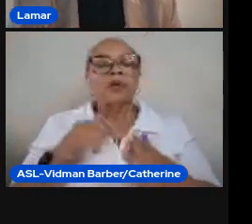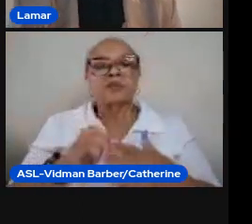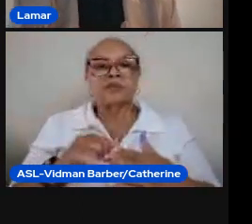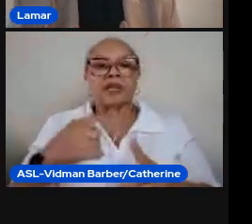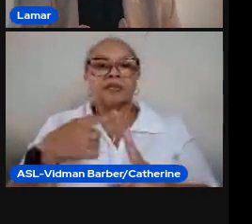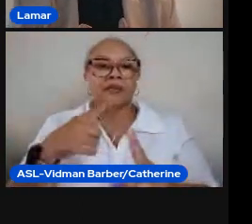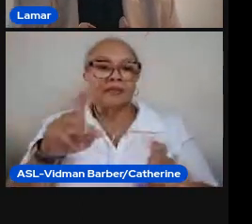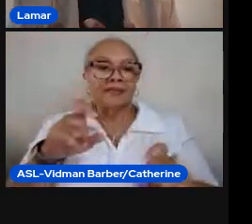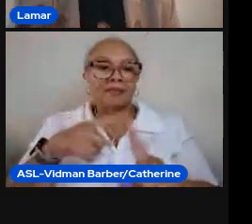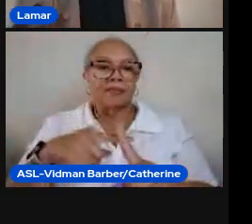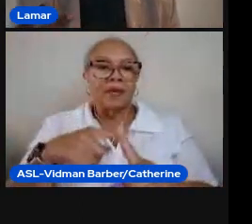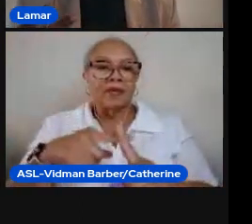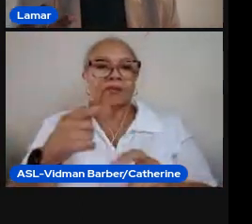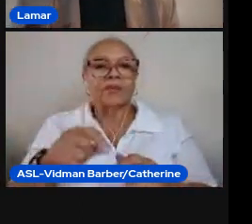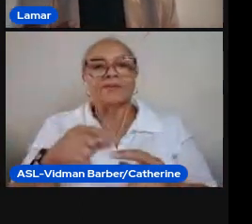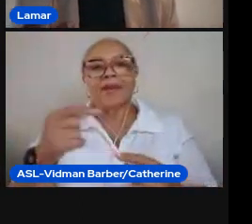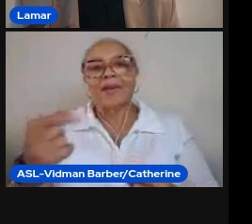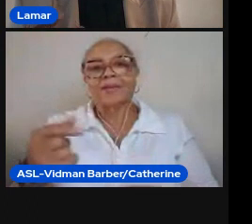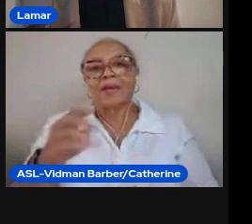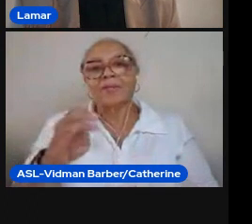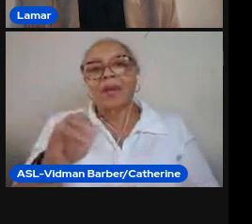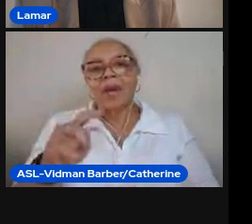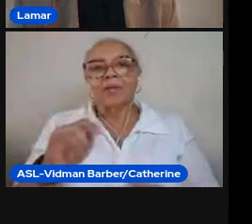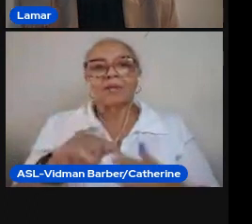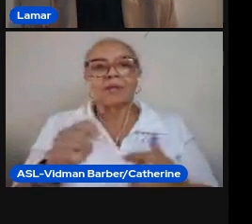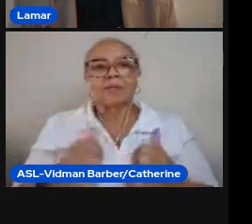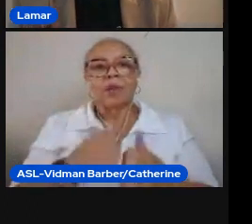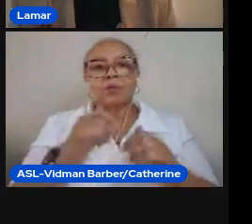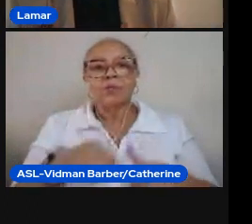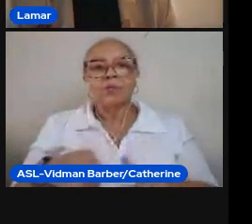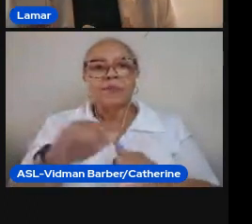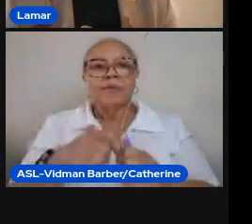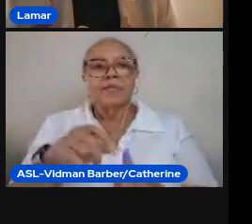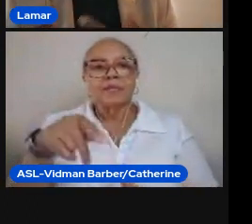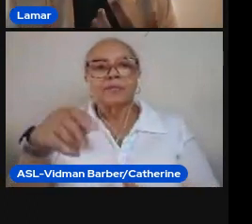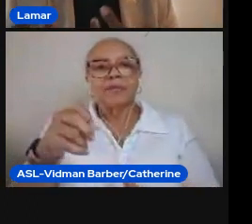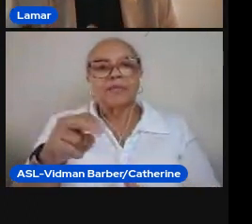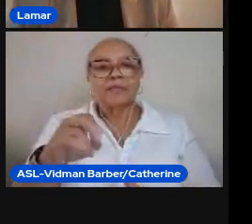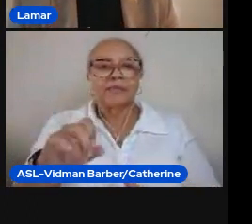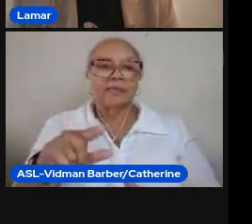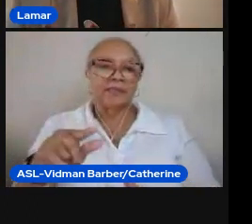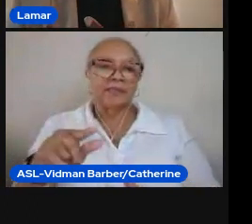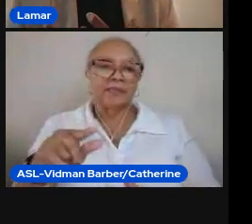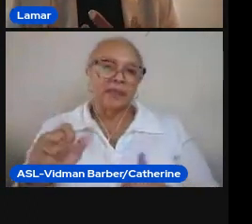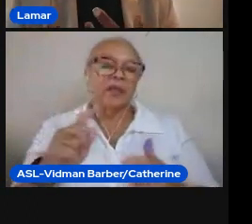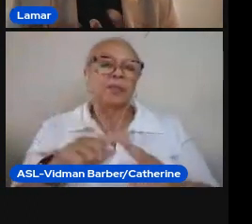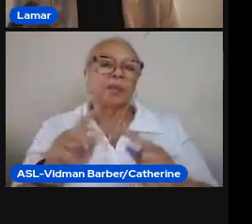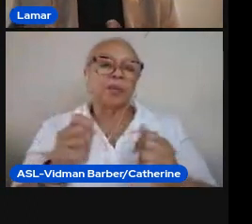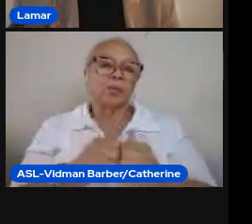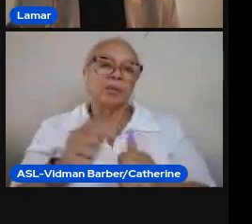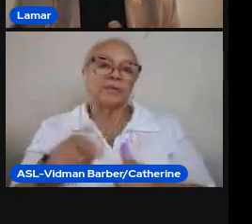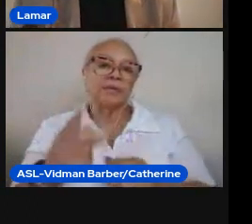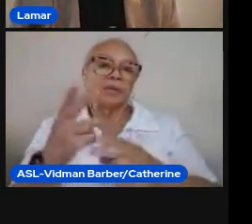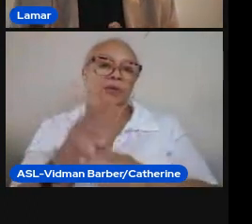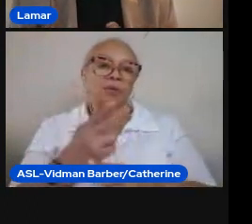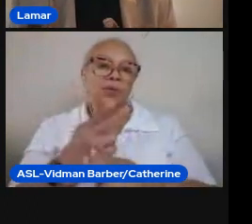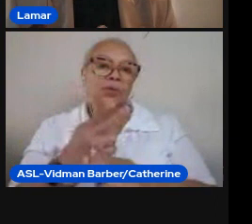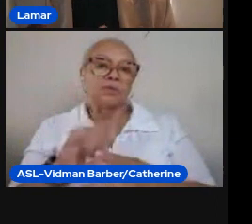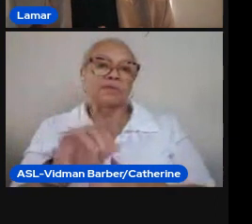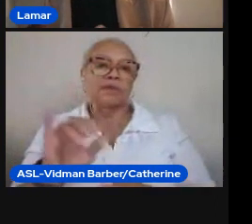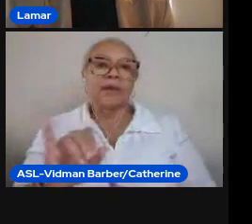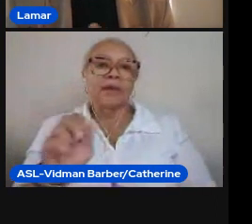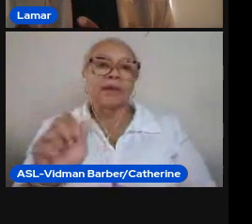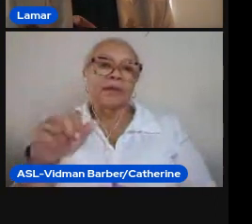antibiotics. And the most common one is penicillin. But with the use of these IAP,